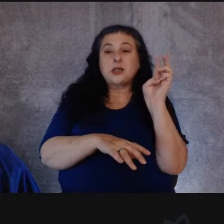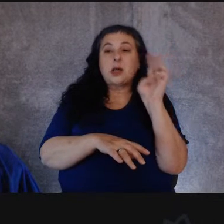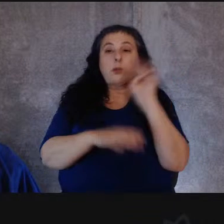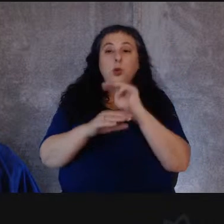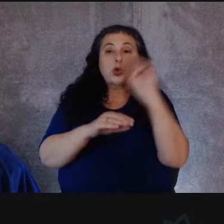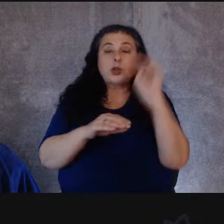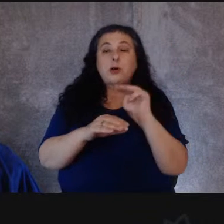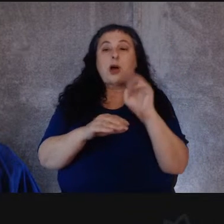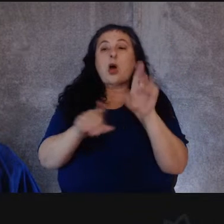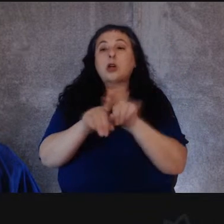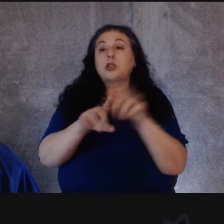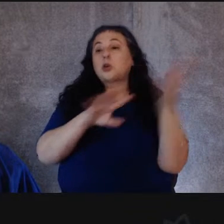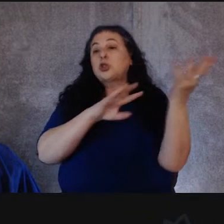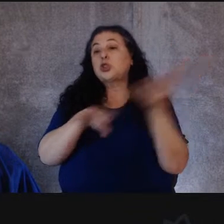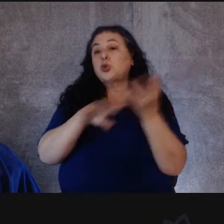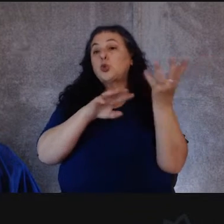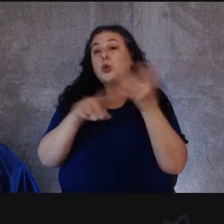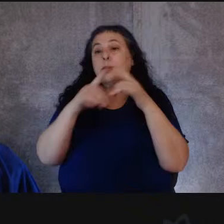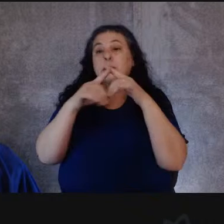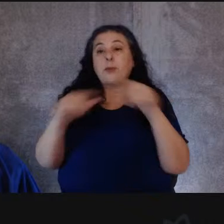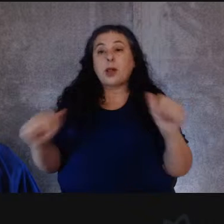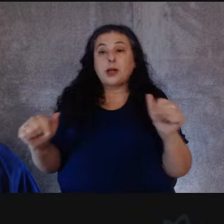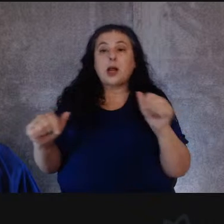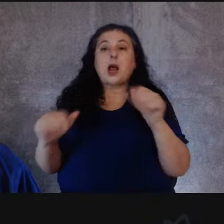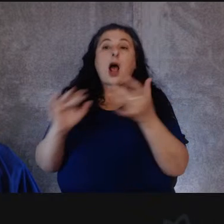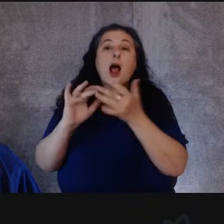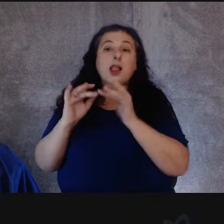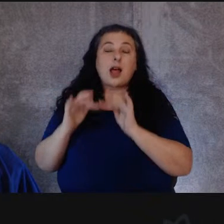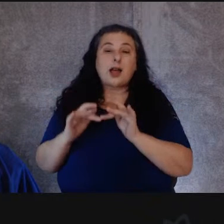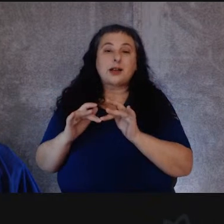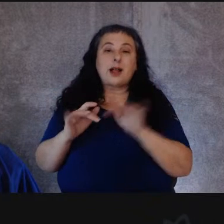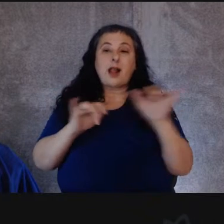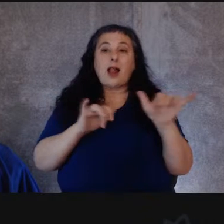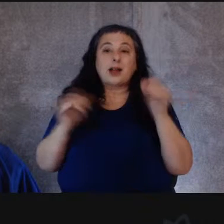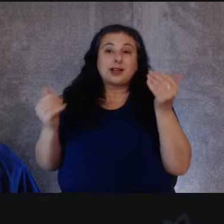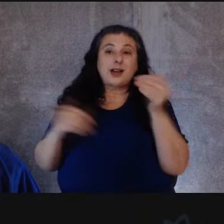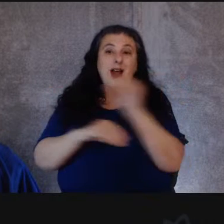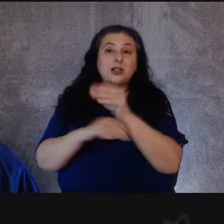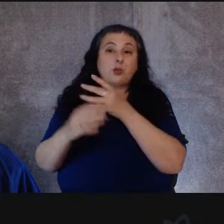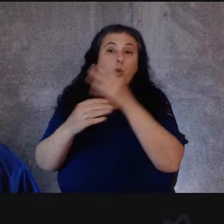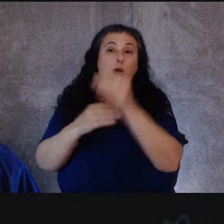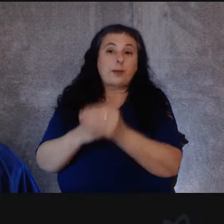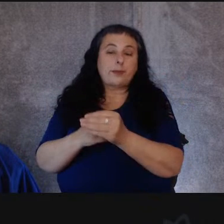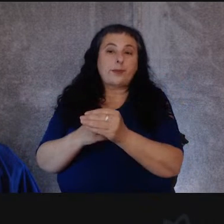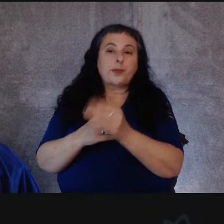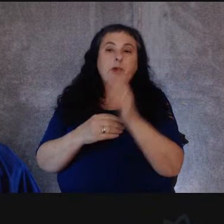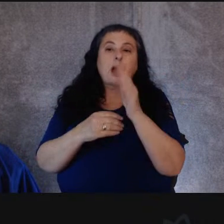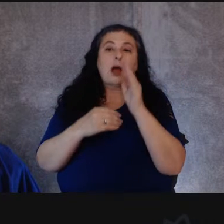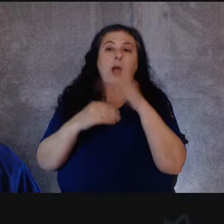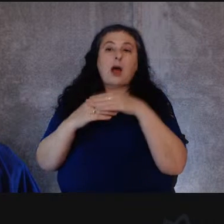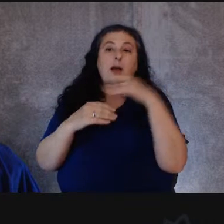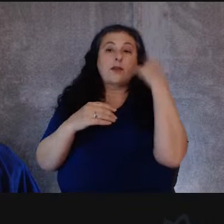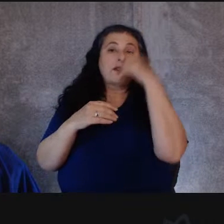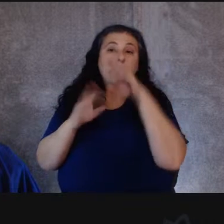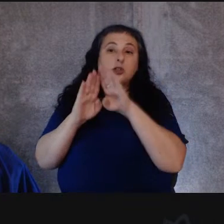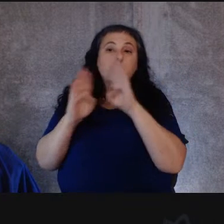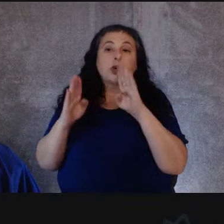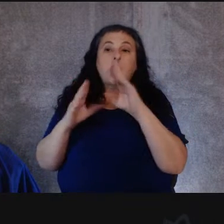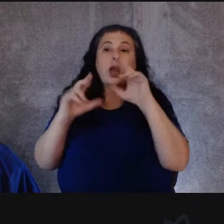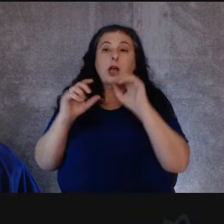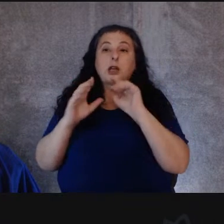will also stream the program simultaneously online, just like tonight's program, on our Facebook and YouTube